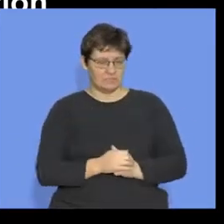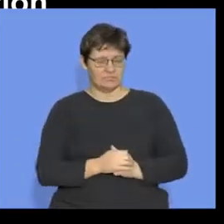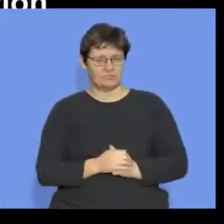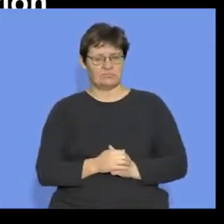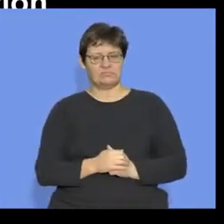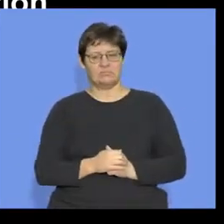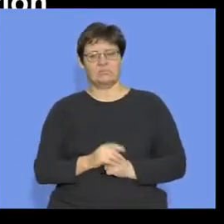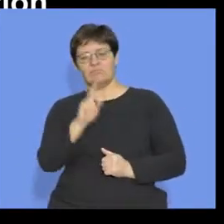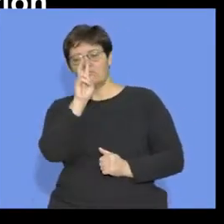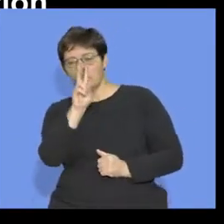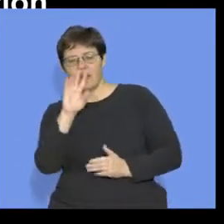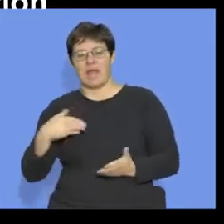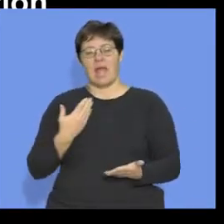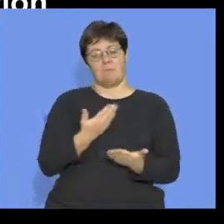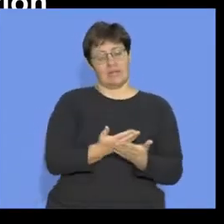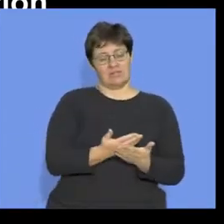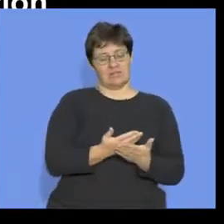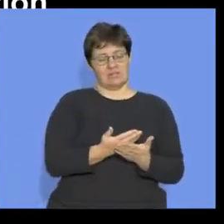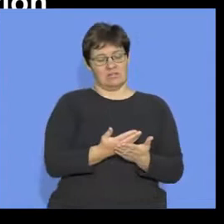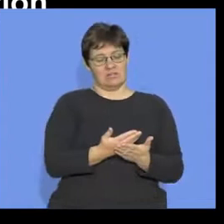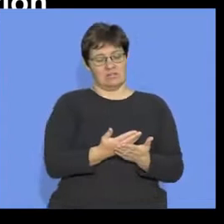did say we're going to look at application of counting